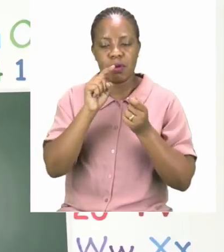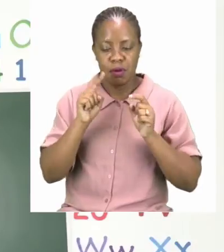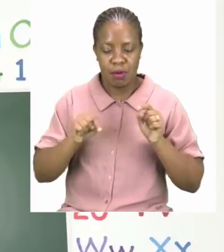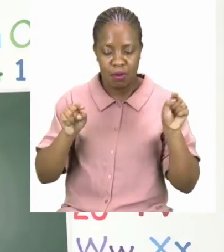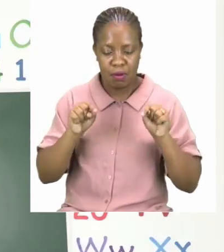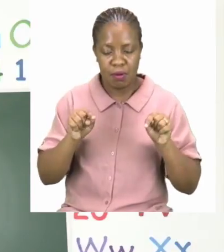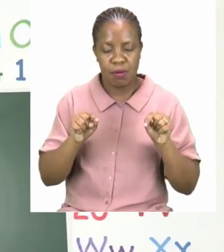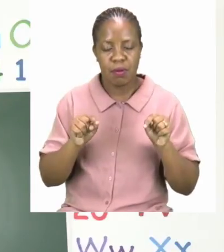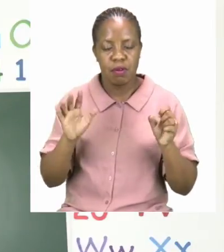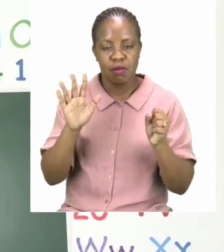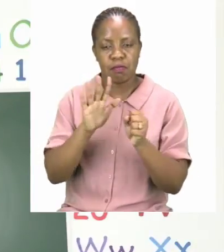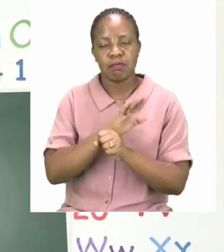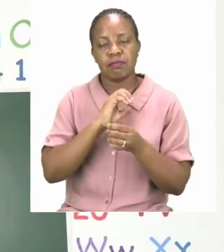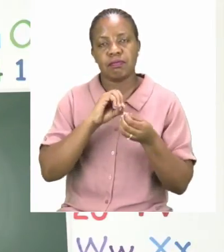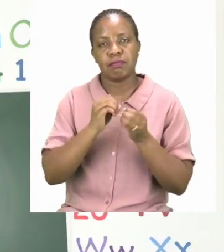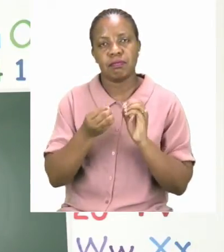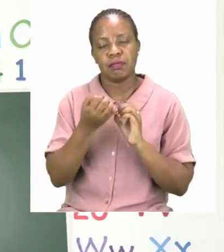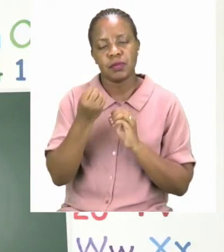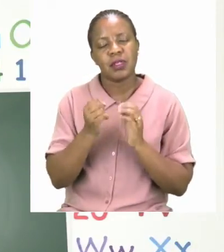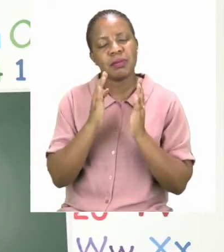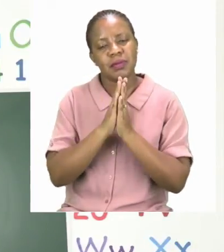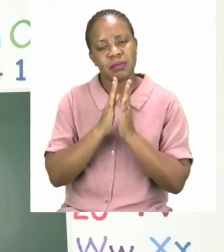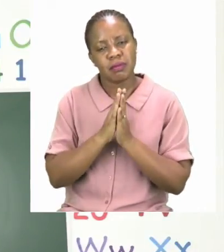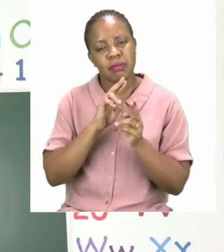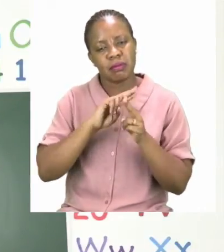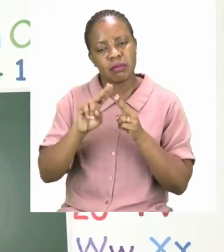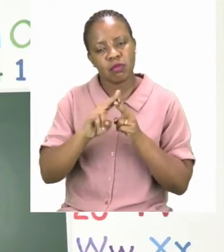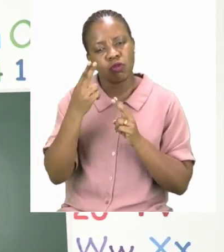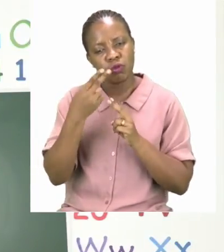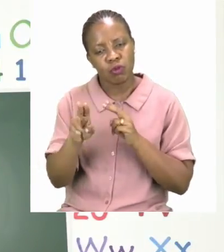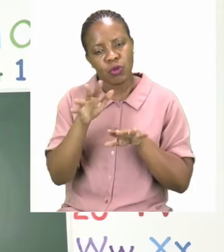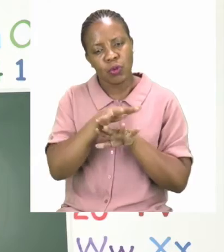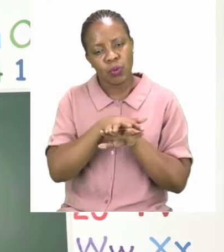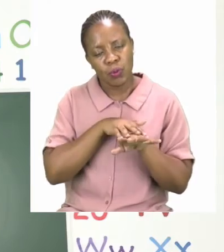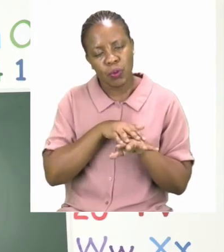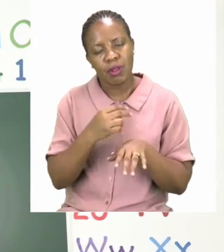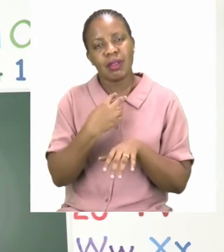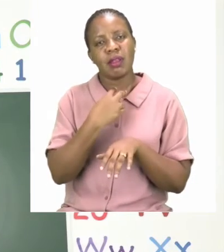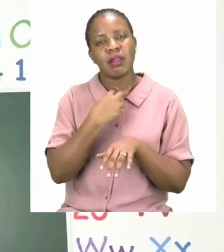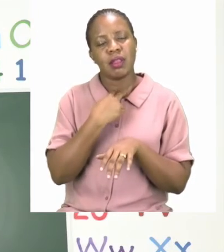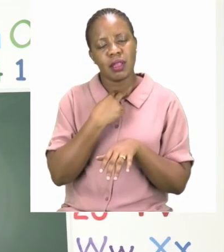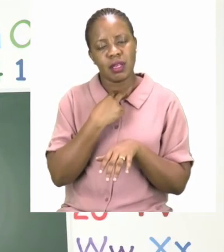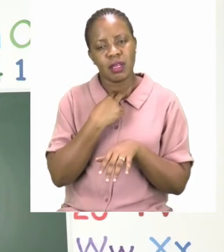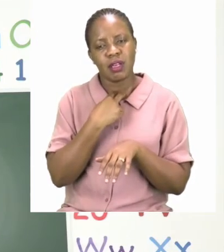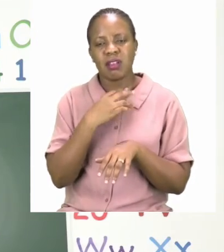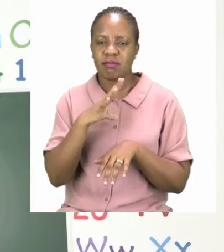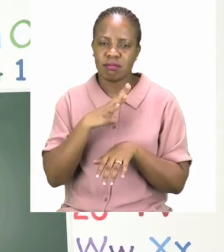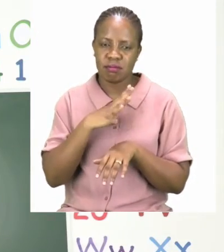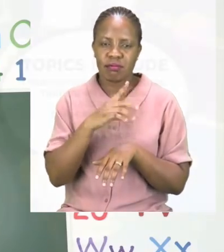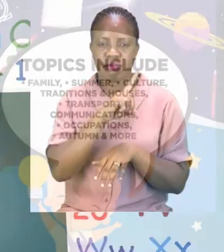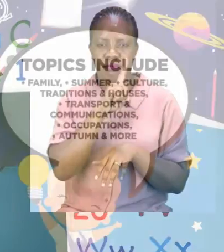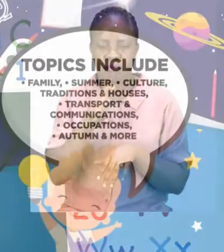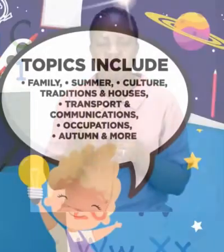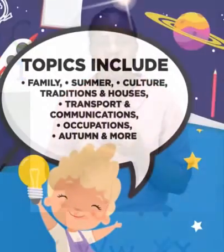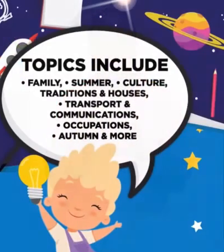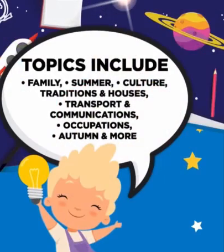your time, but if you get stuck, it's okay to ask for help. I will see you just now after our advert